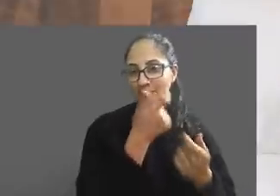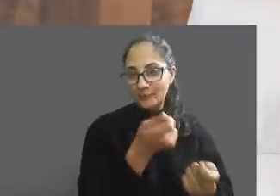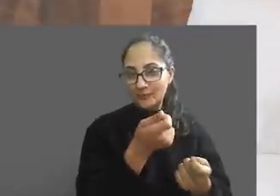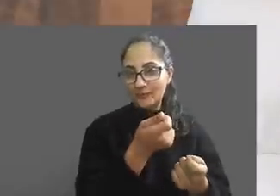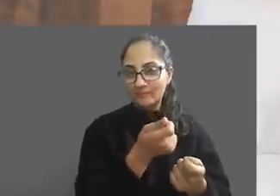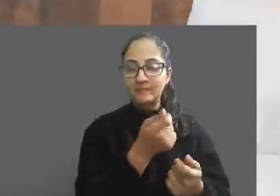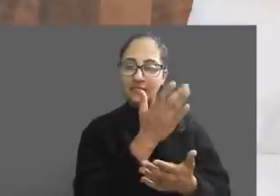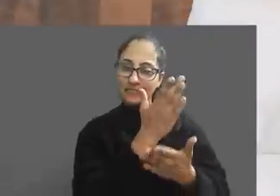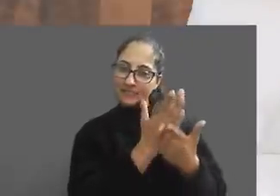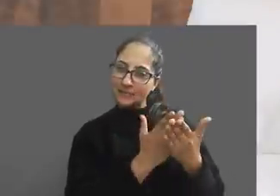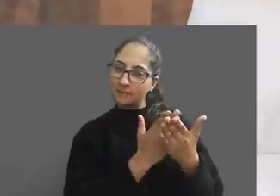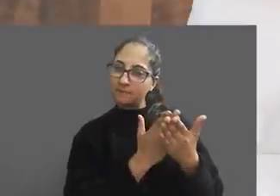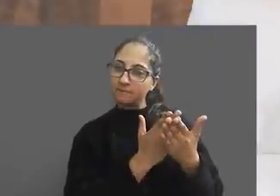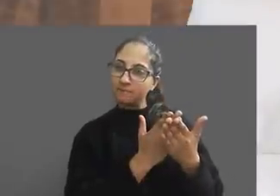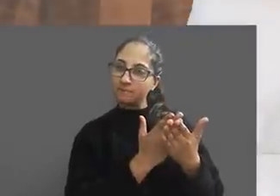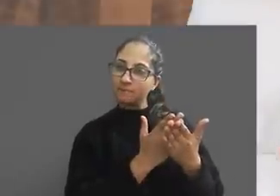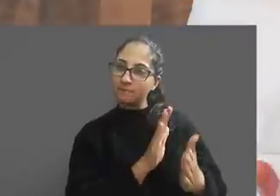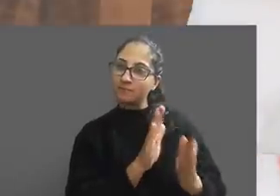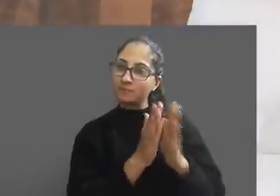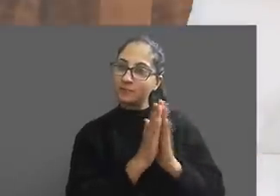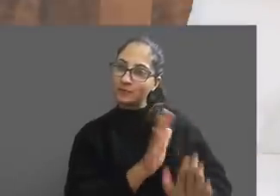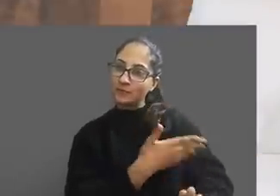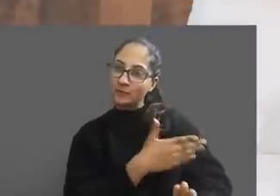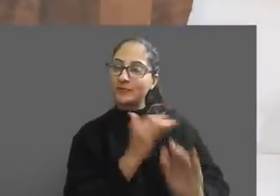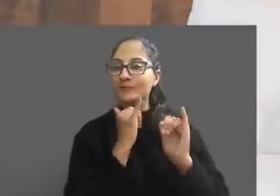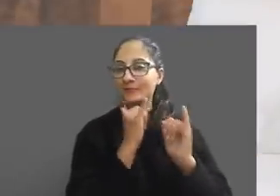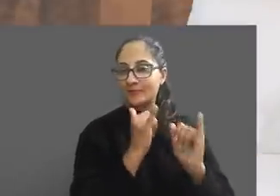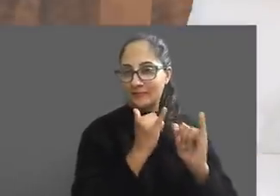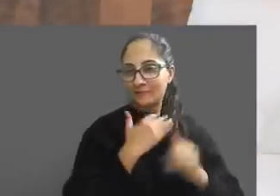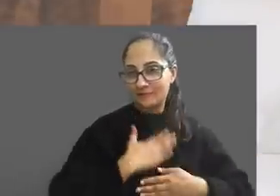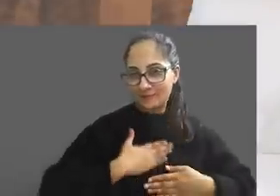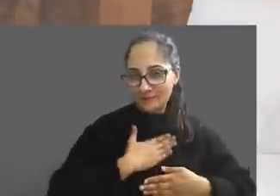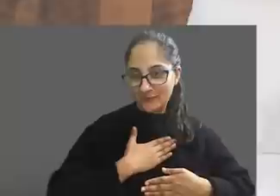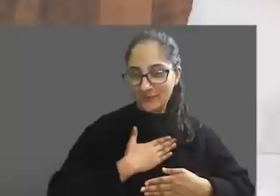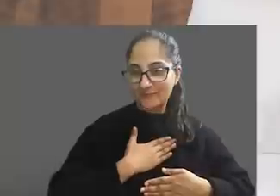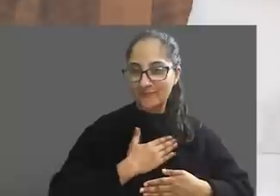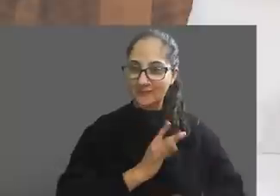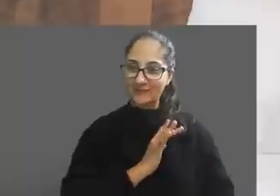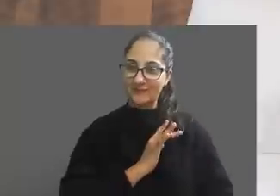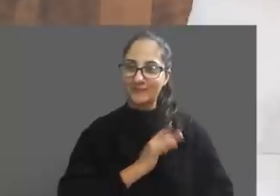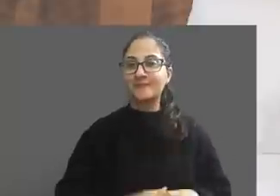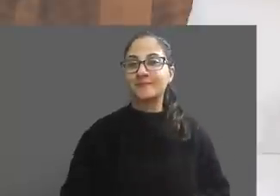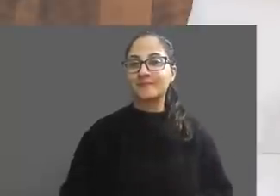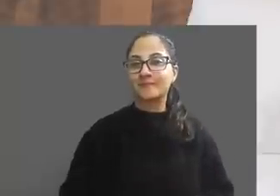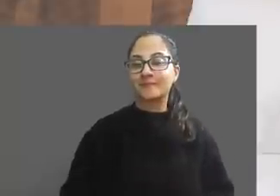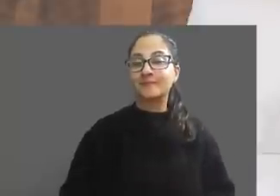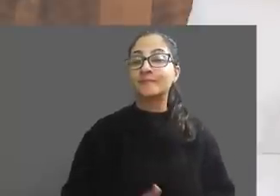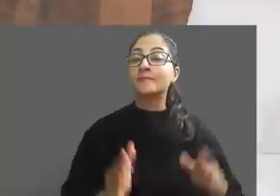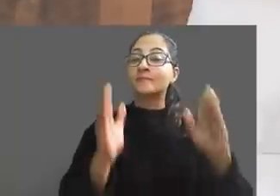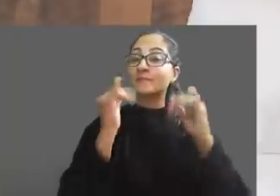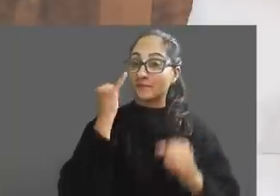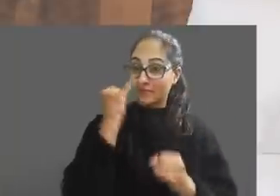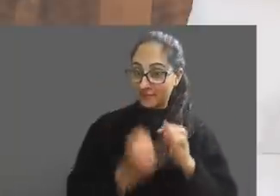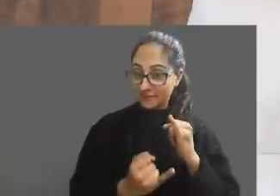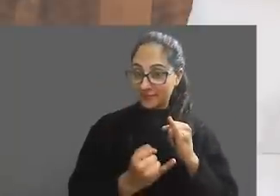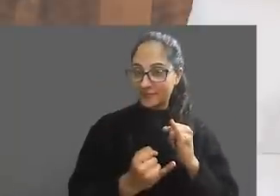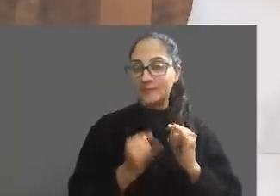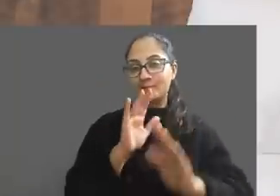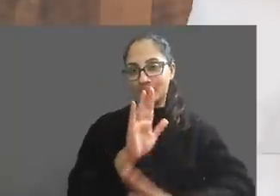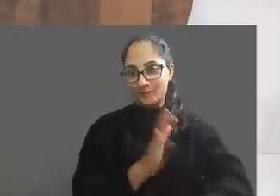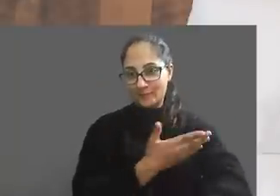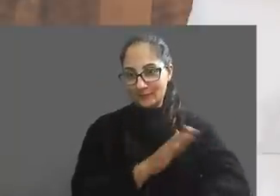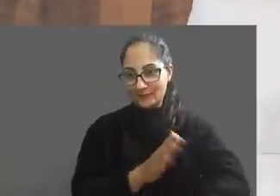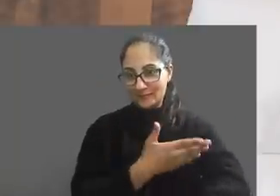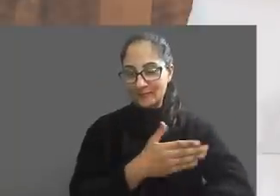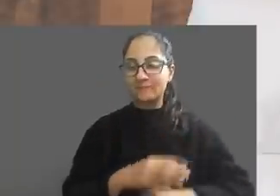thoughts. Some of the ones that were mentioned also resonated with me, so that was really, really special. And now, we end as always with